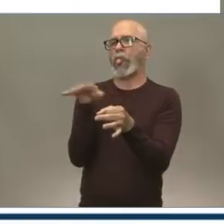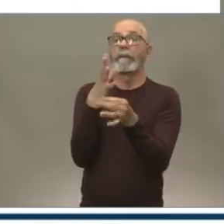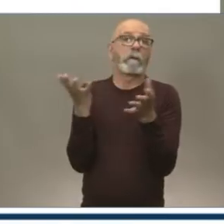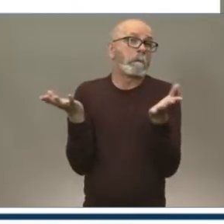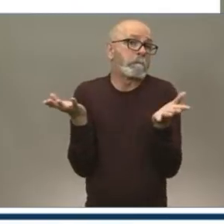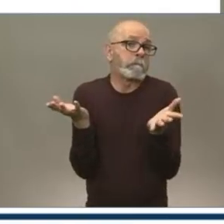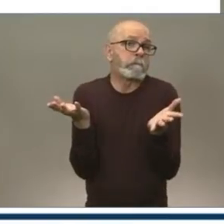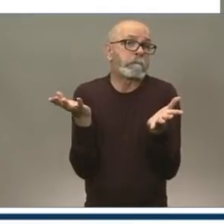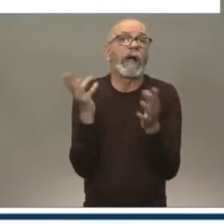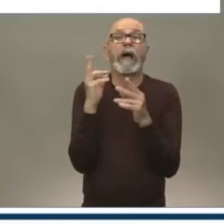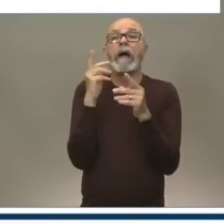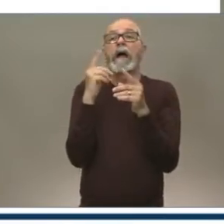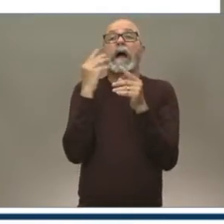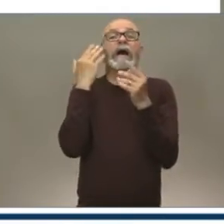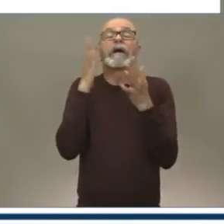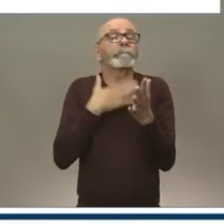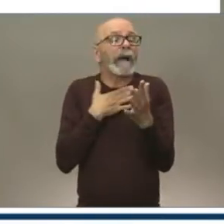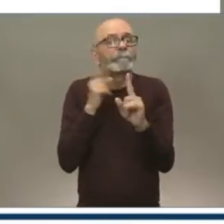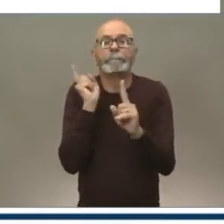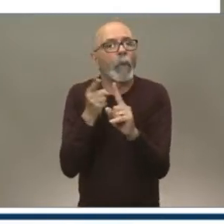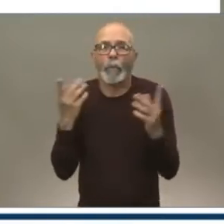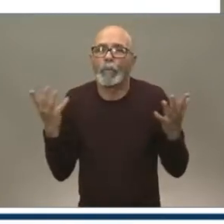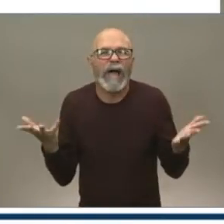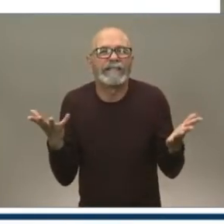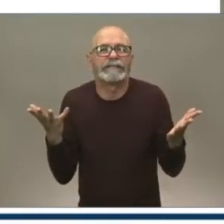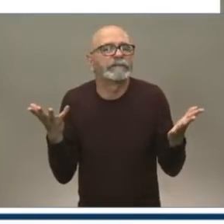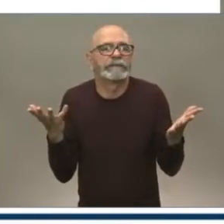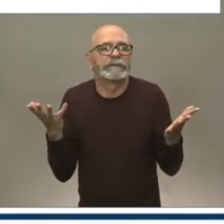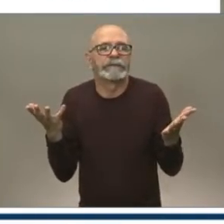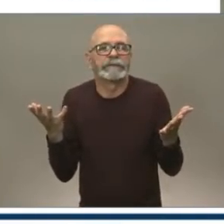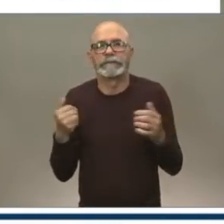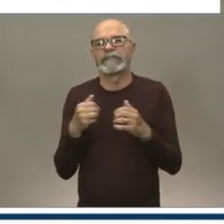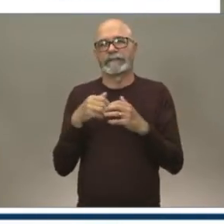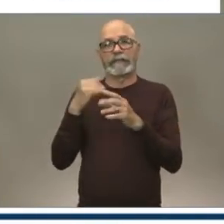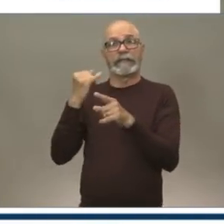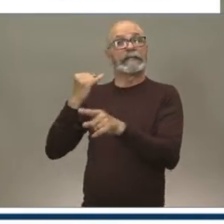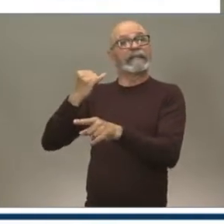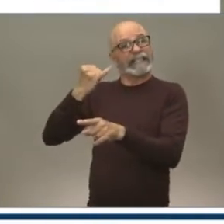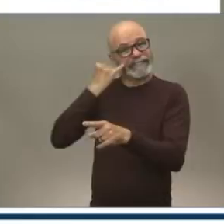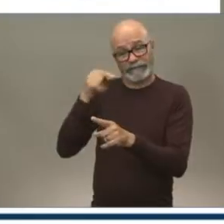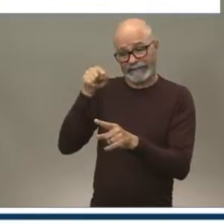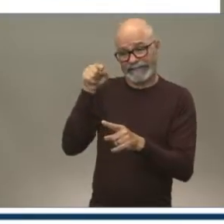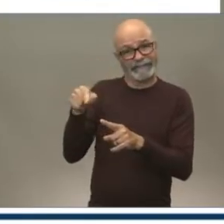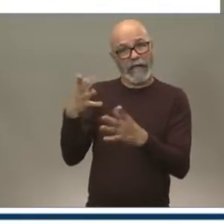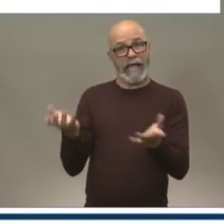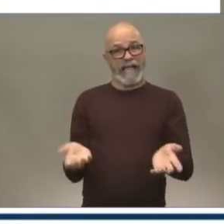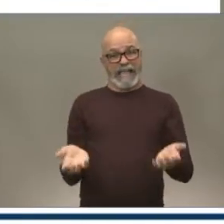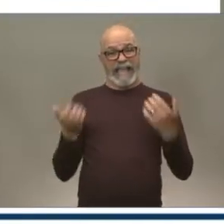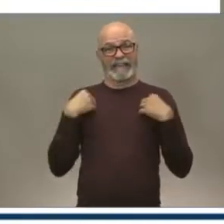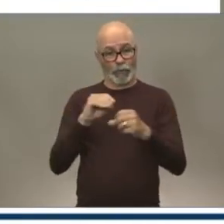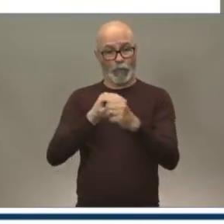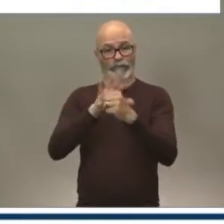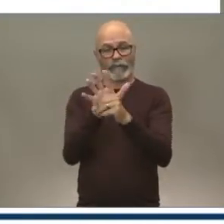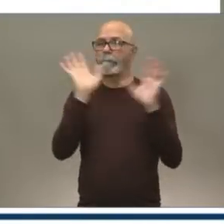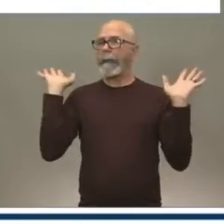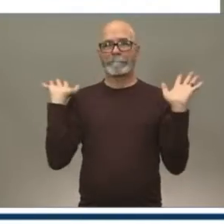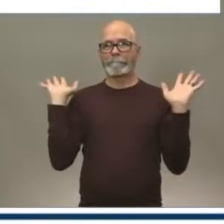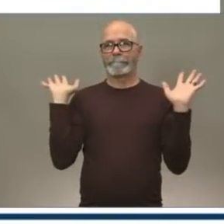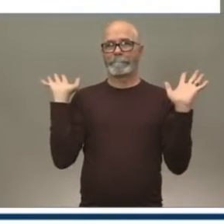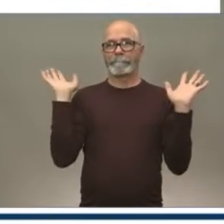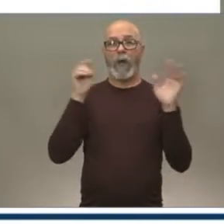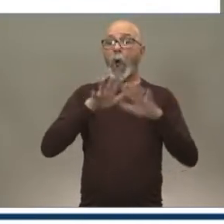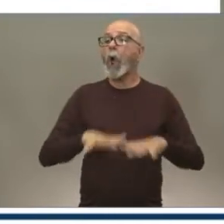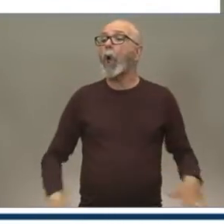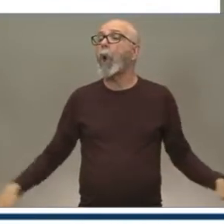doesn't matter. We were adjusting our public health response around, it doesn't change what we do around individual cases, and we are continuing to shift